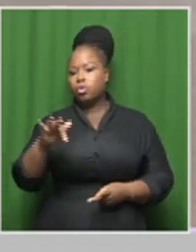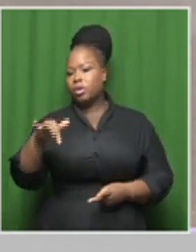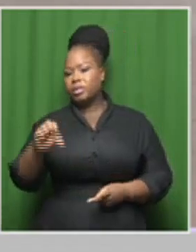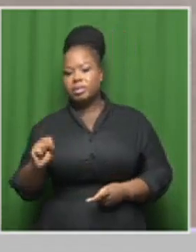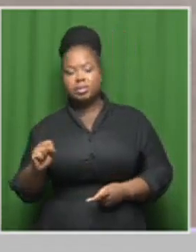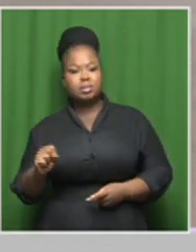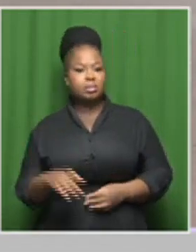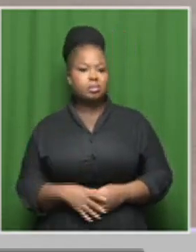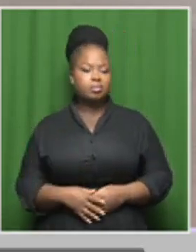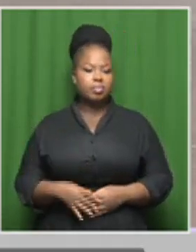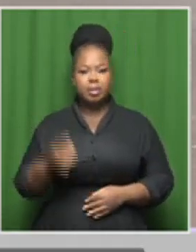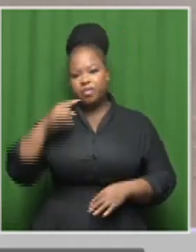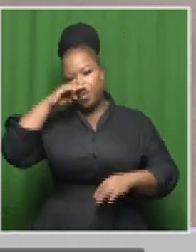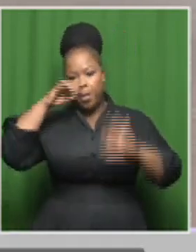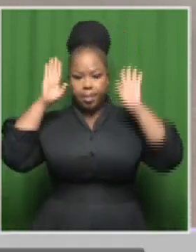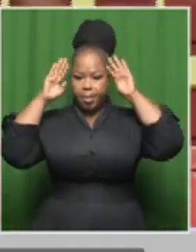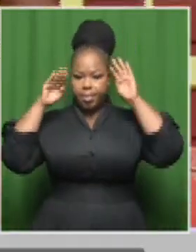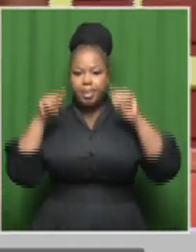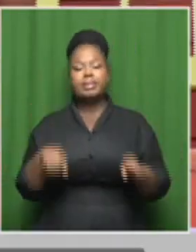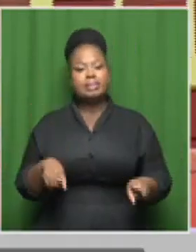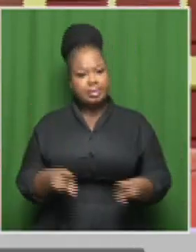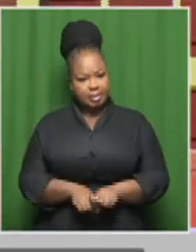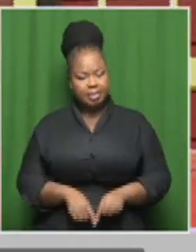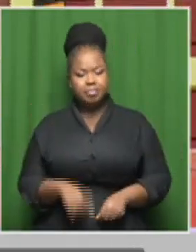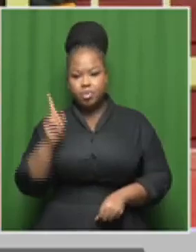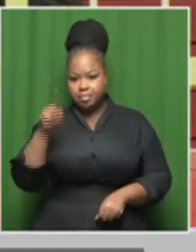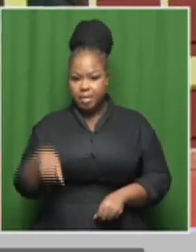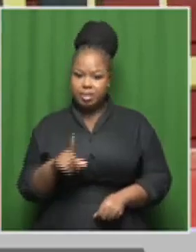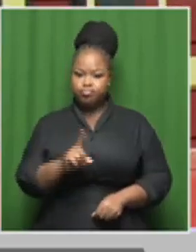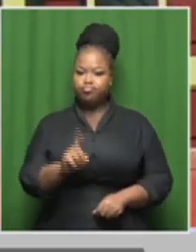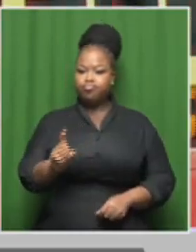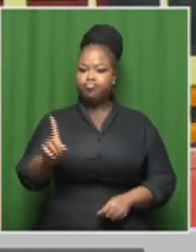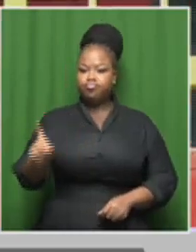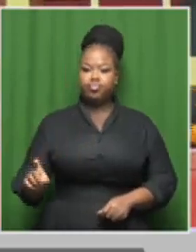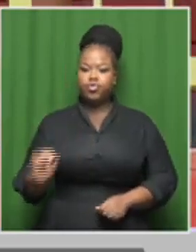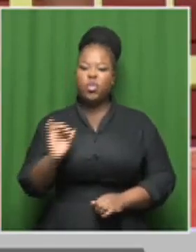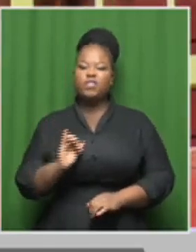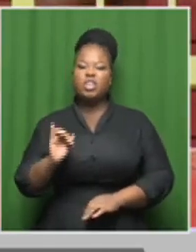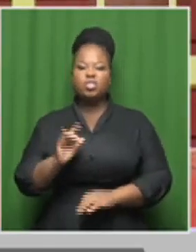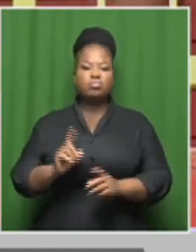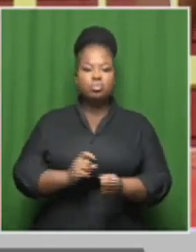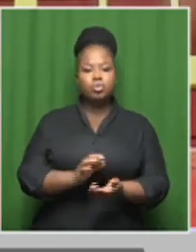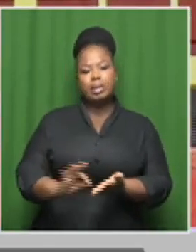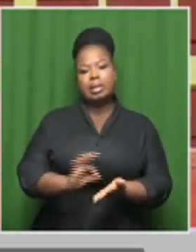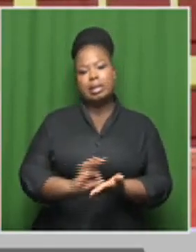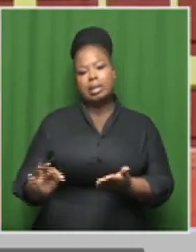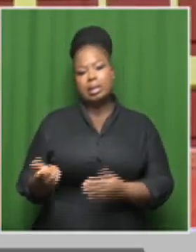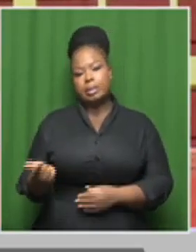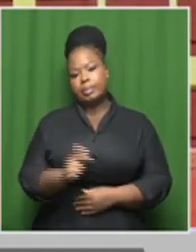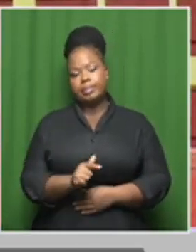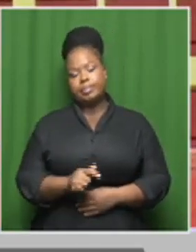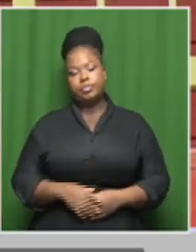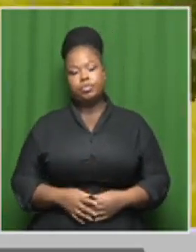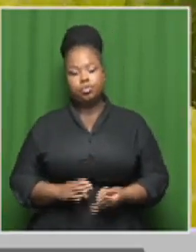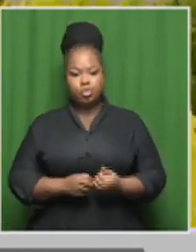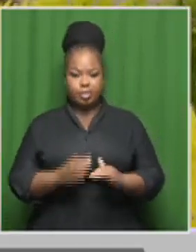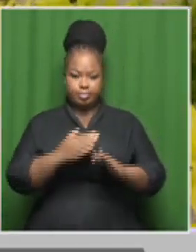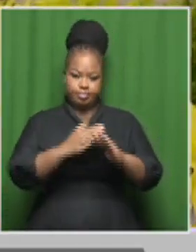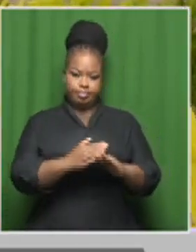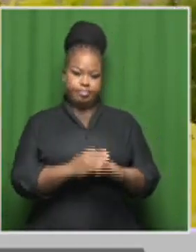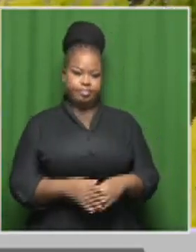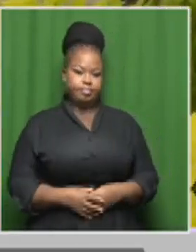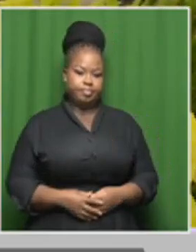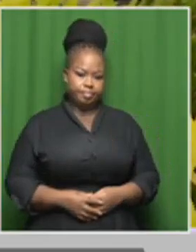daycare center, all those would need to be disinfected to prevent the spread of the disease to other parts